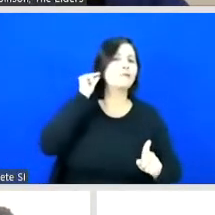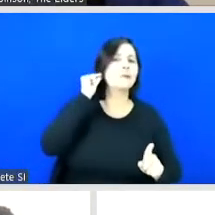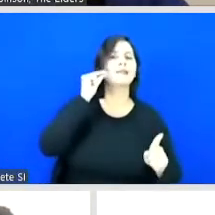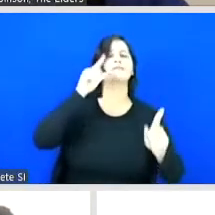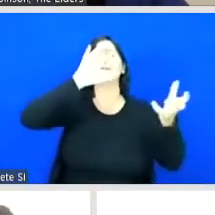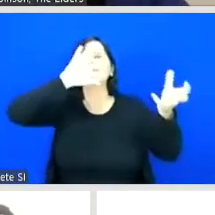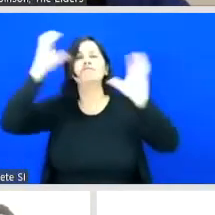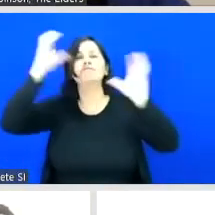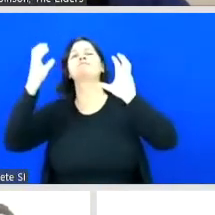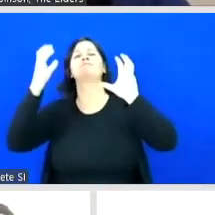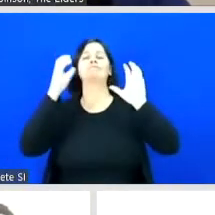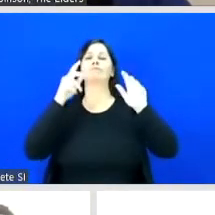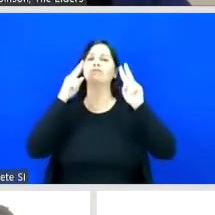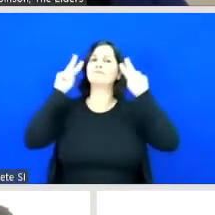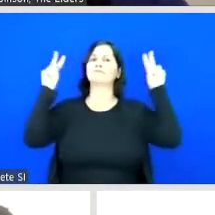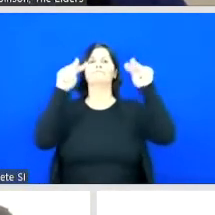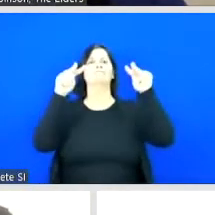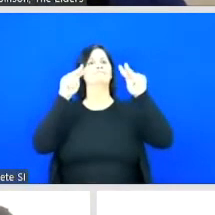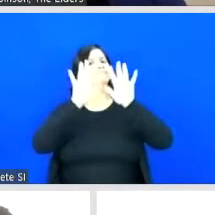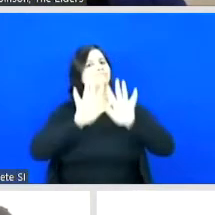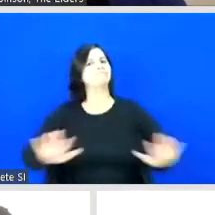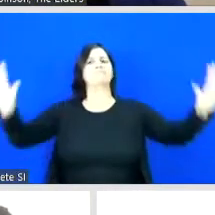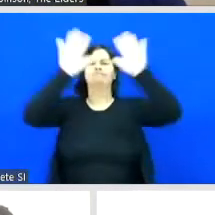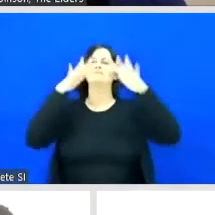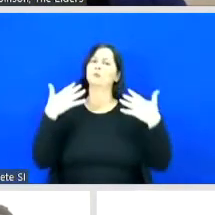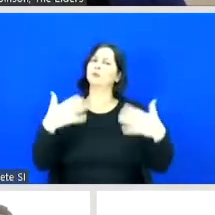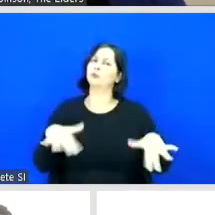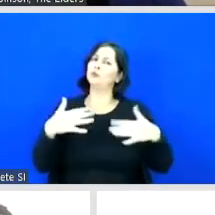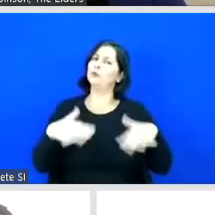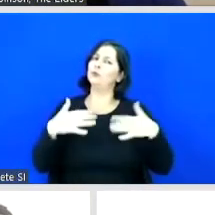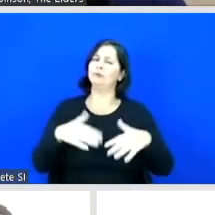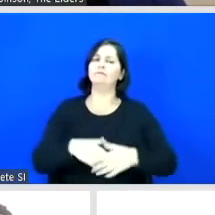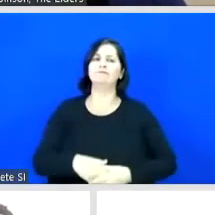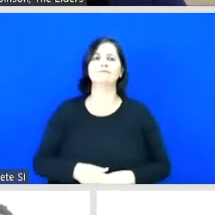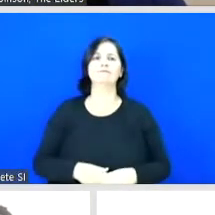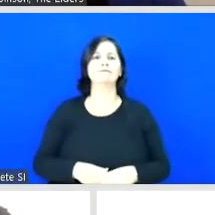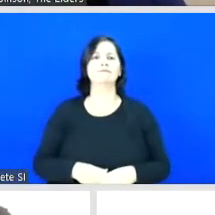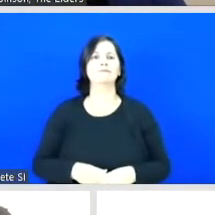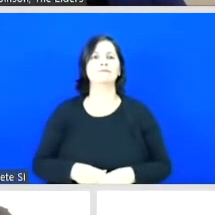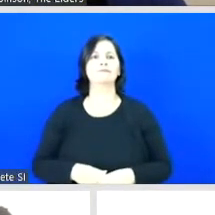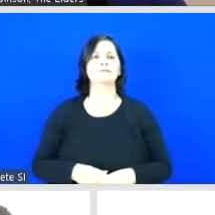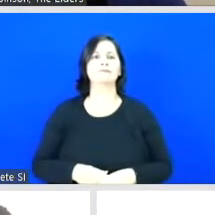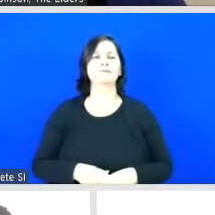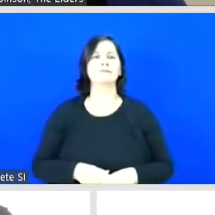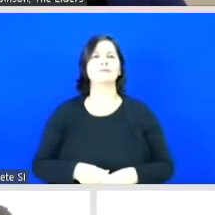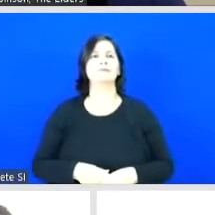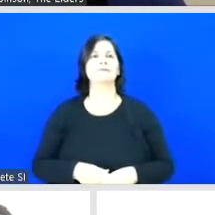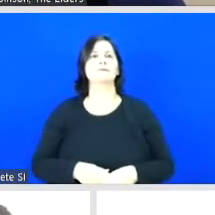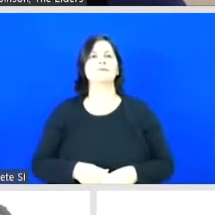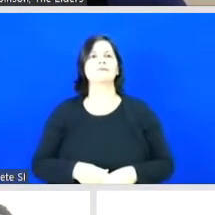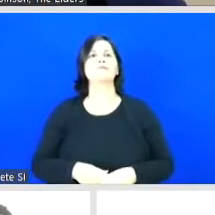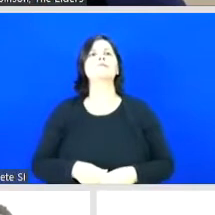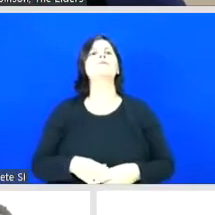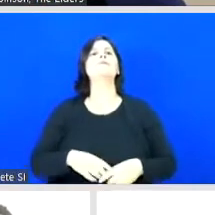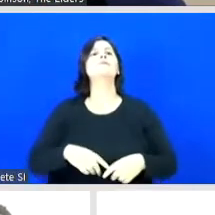all the different layers that are in this. And if we just start here with climate and women and gender equality,